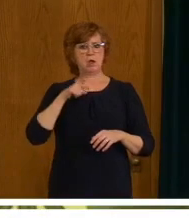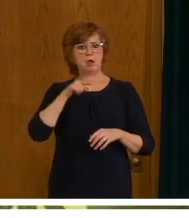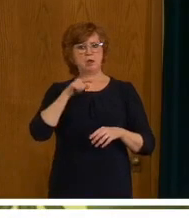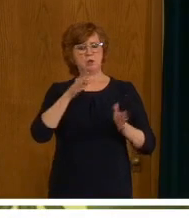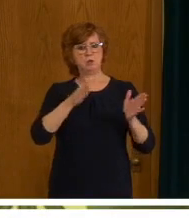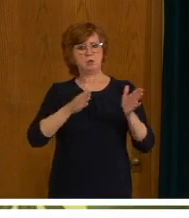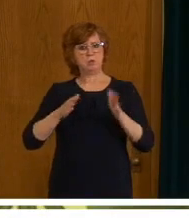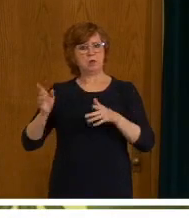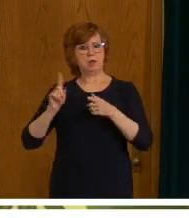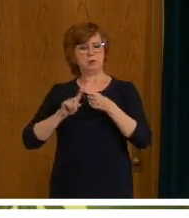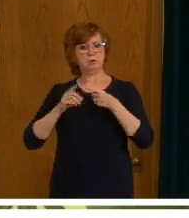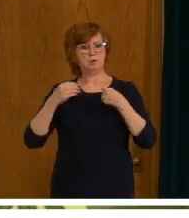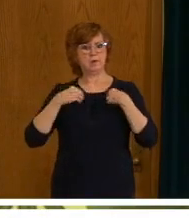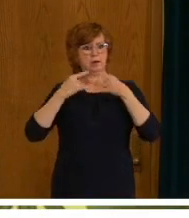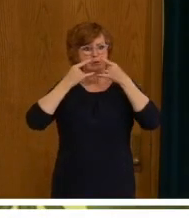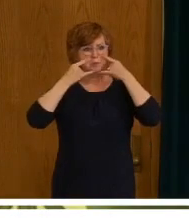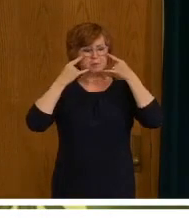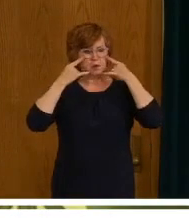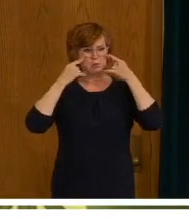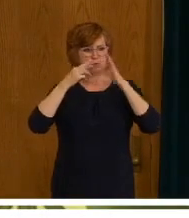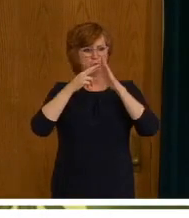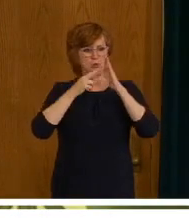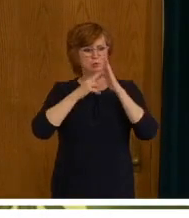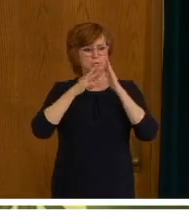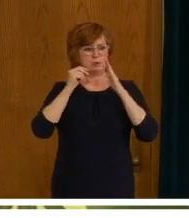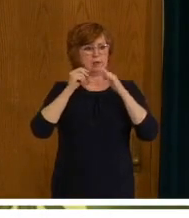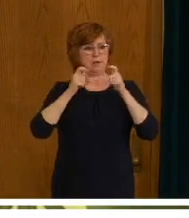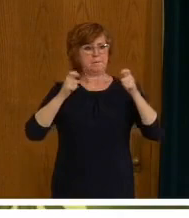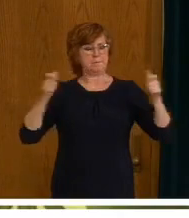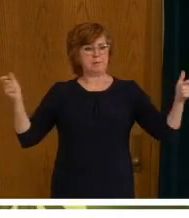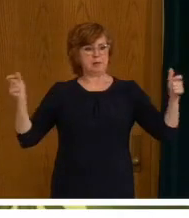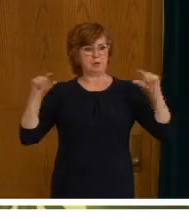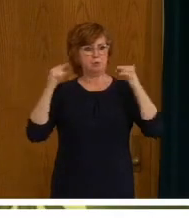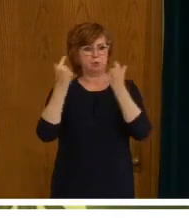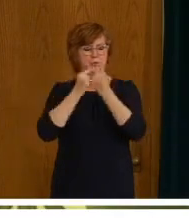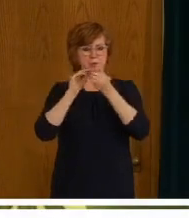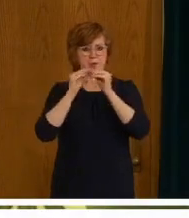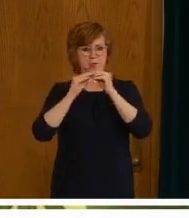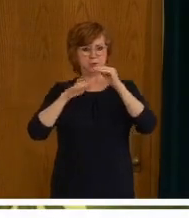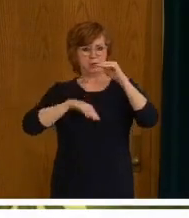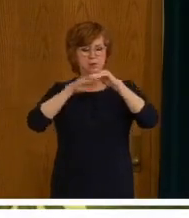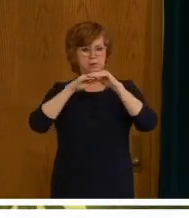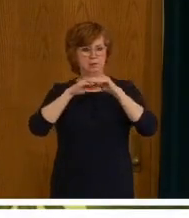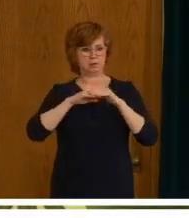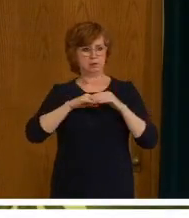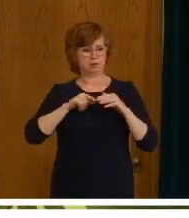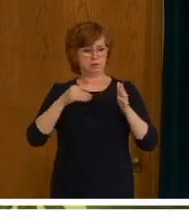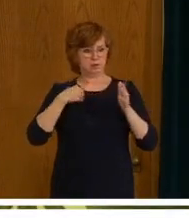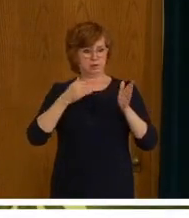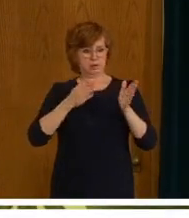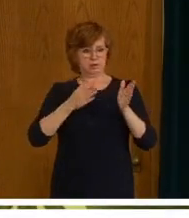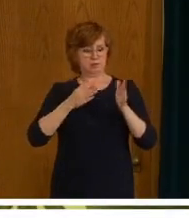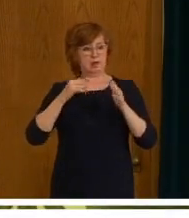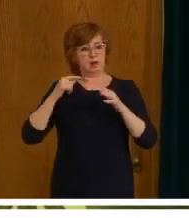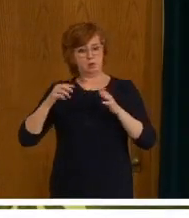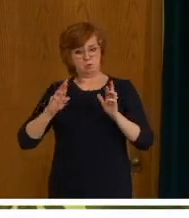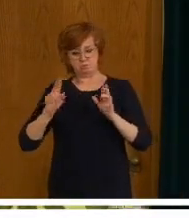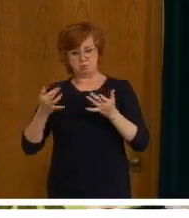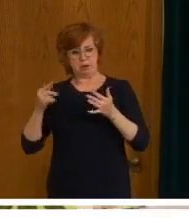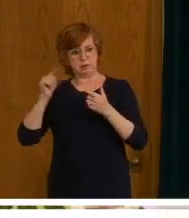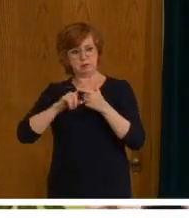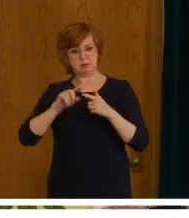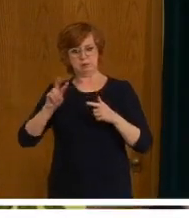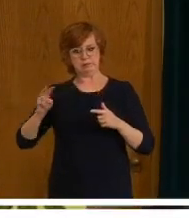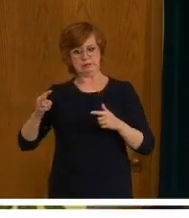and timing it with second doses instead of first doses? Yeah, I think the second dose strategy is actually part of what